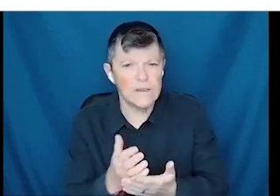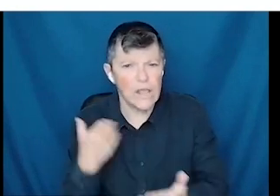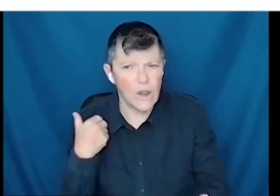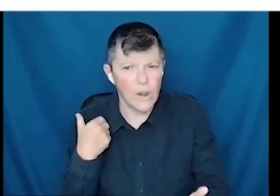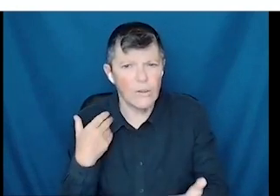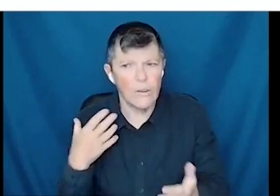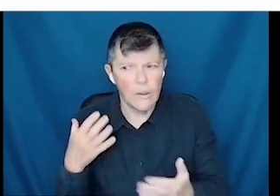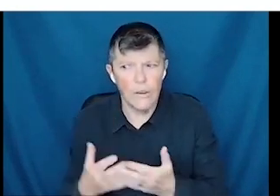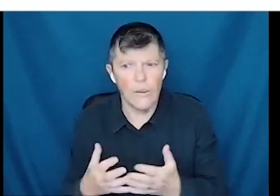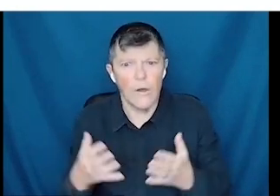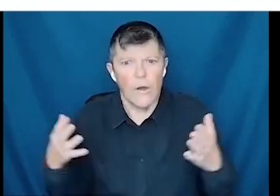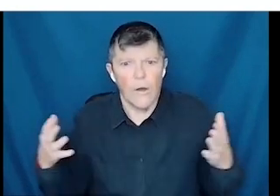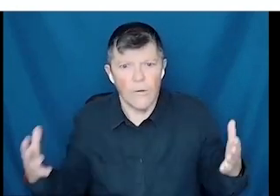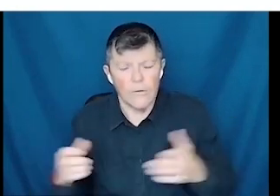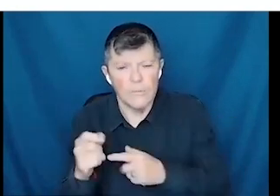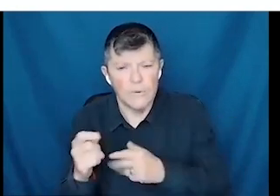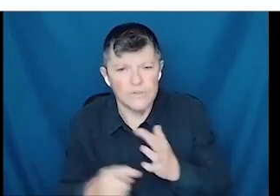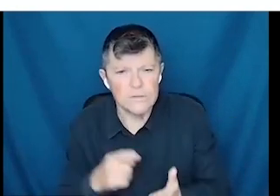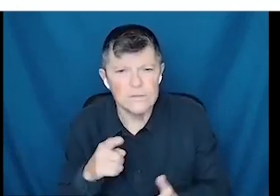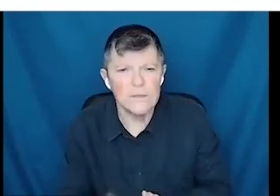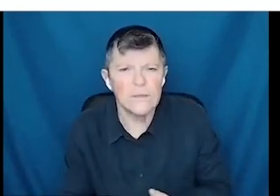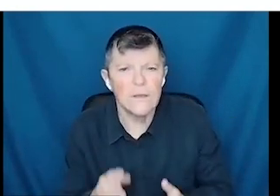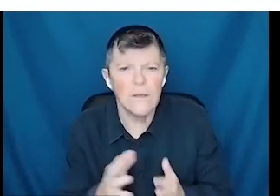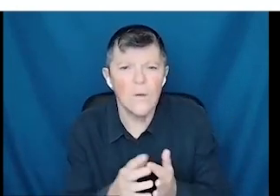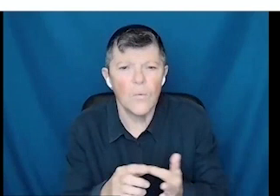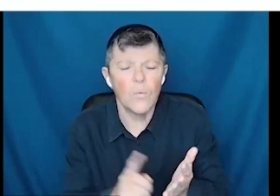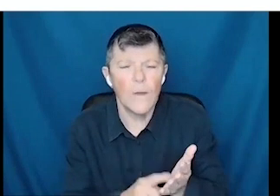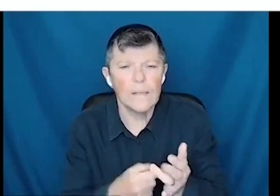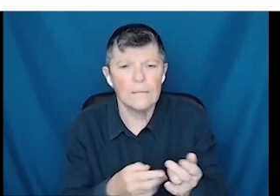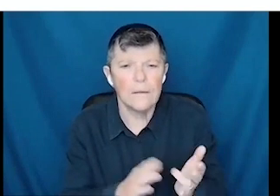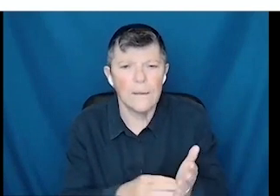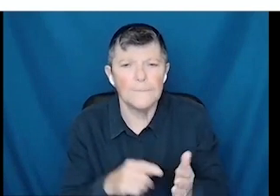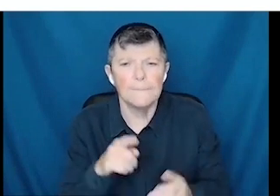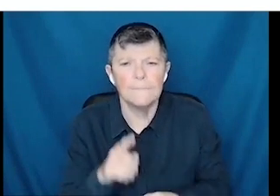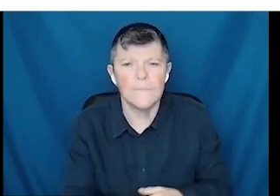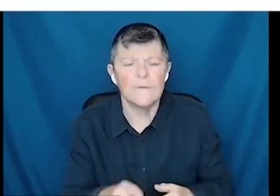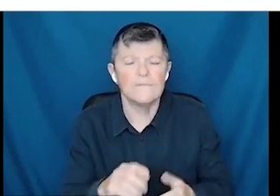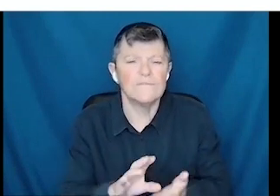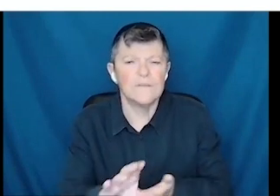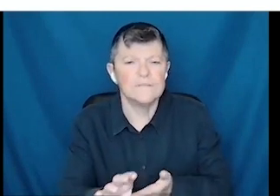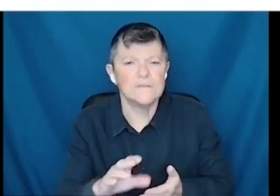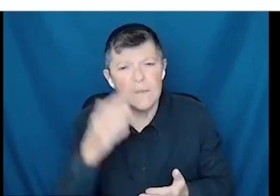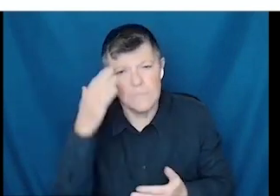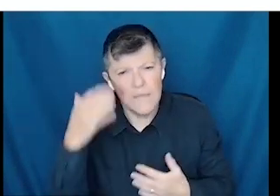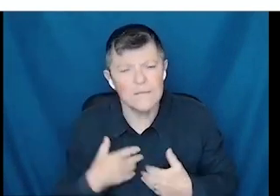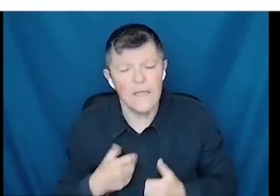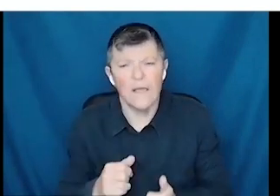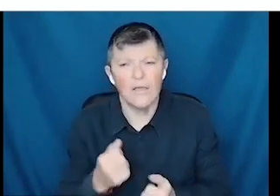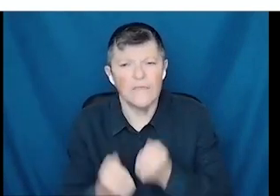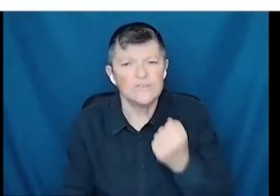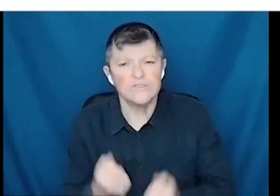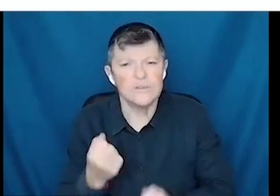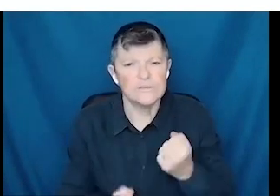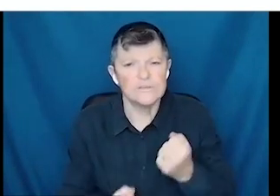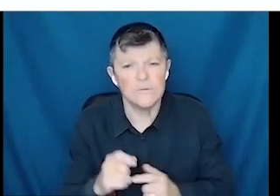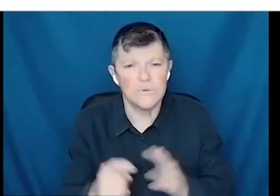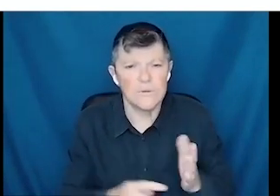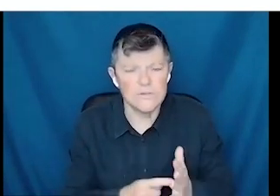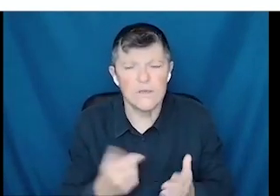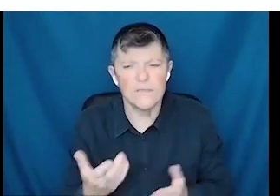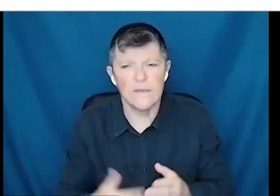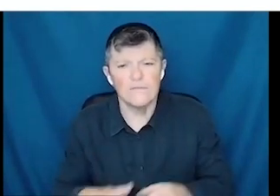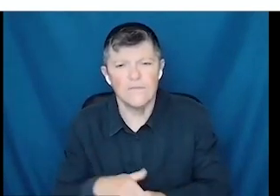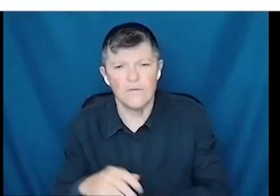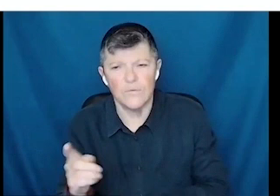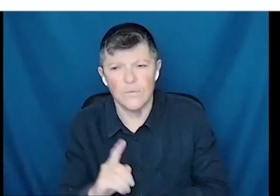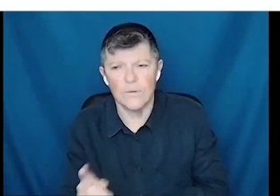concluded, which was the Wellcome-funded Mental Health and Justice Project. And it involved pairing artists